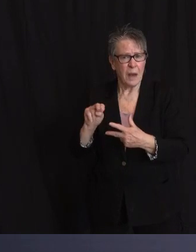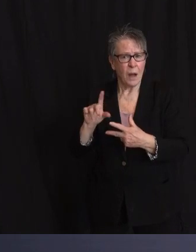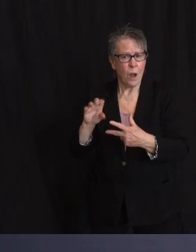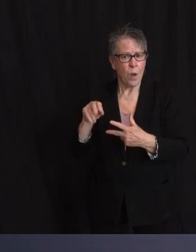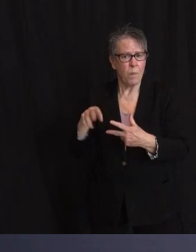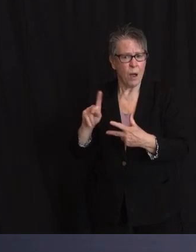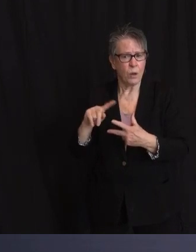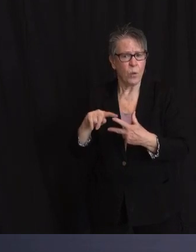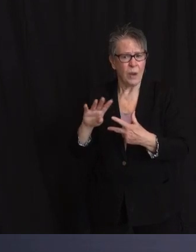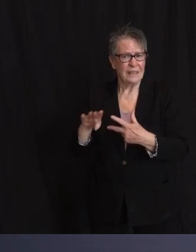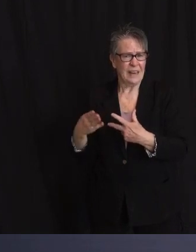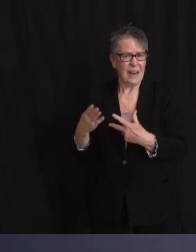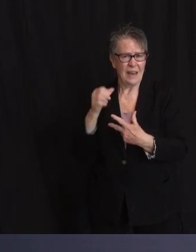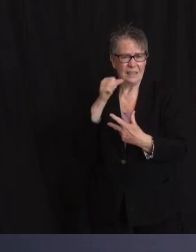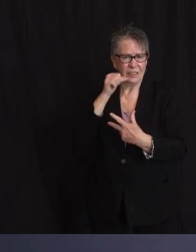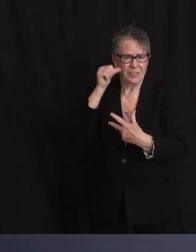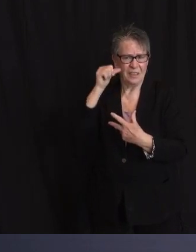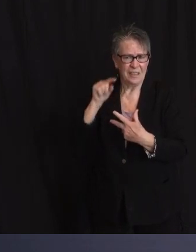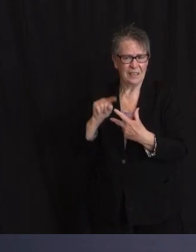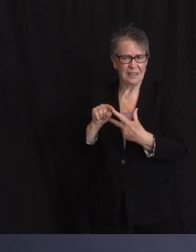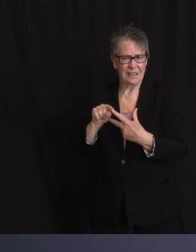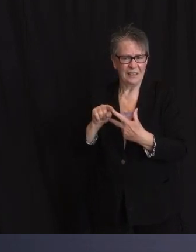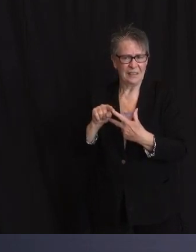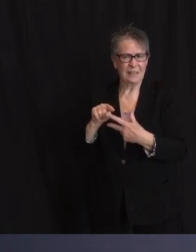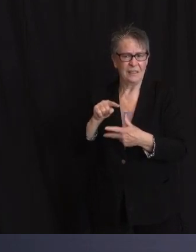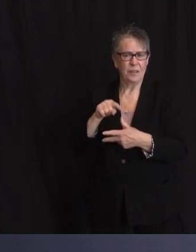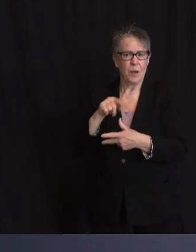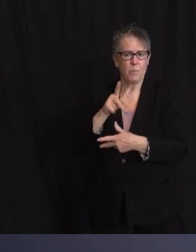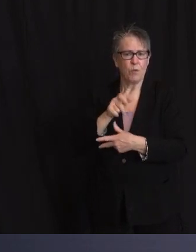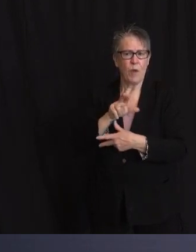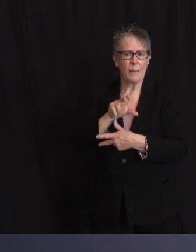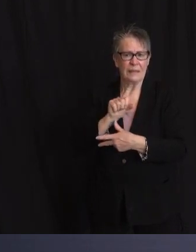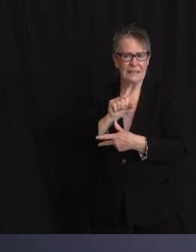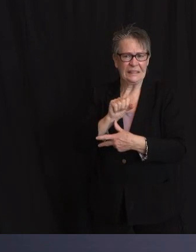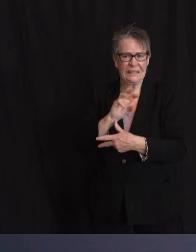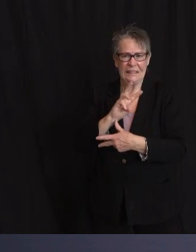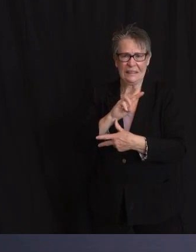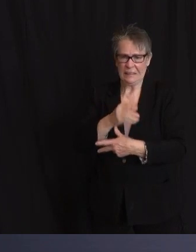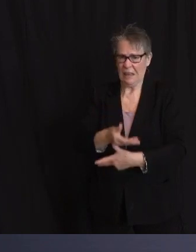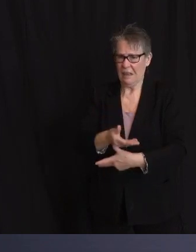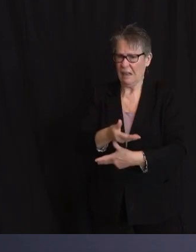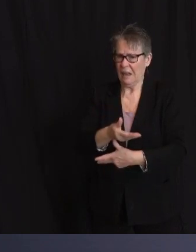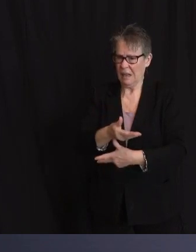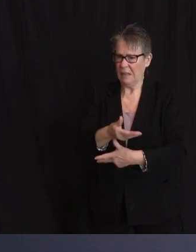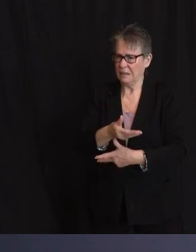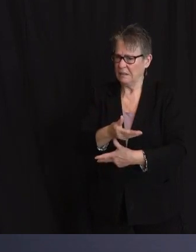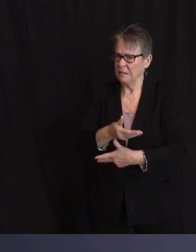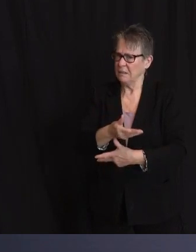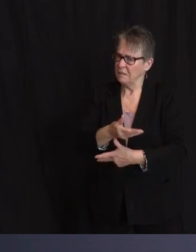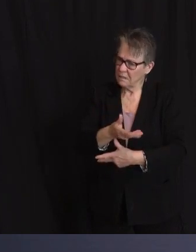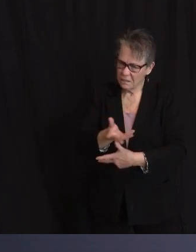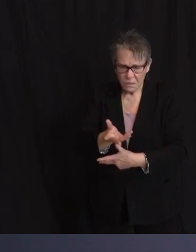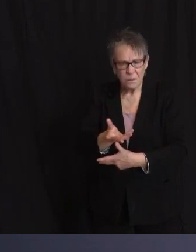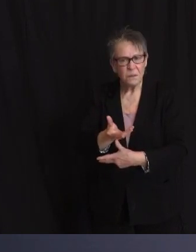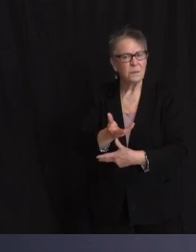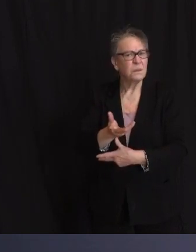additional deaths. We thank the VA for the support that they will be giving us over the next 2 weeks.